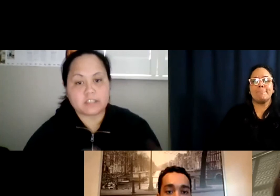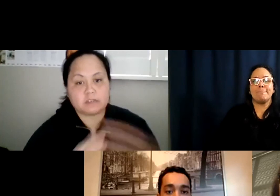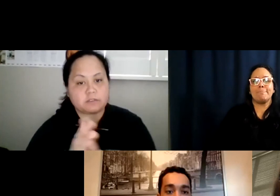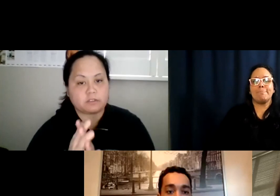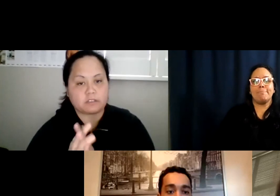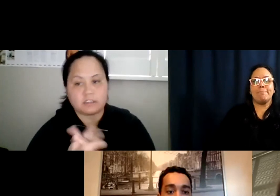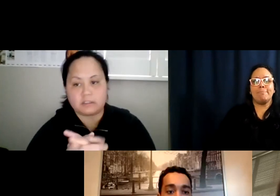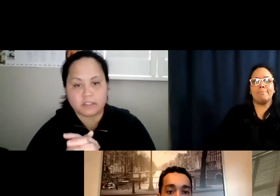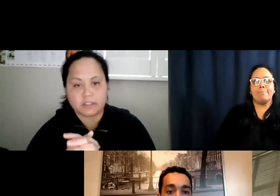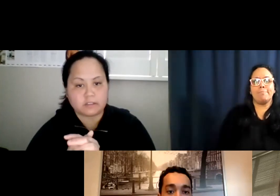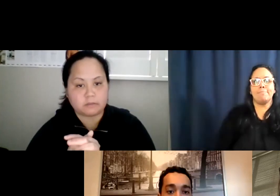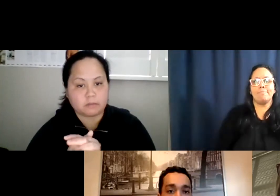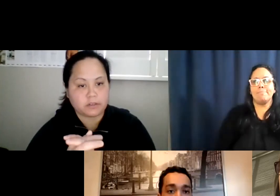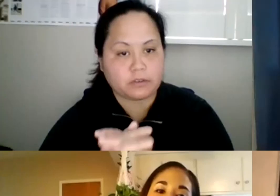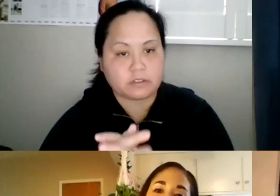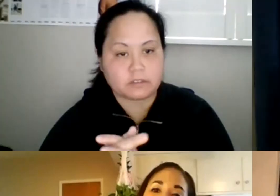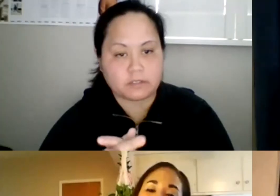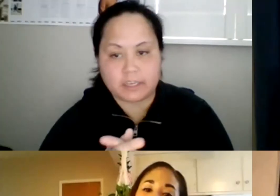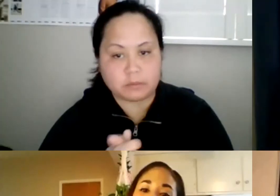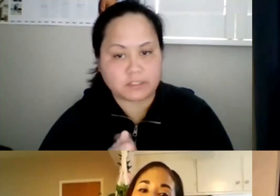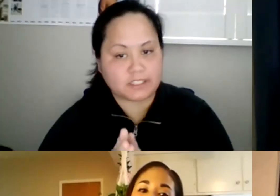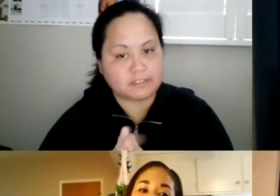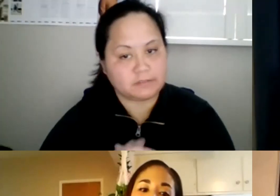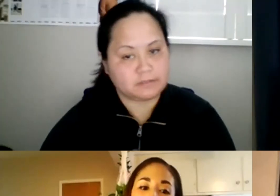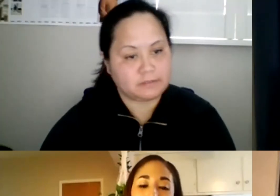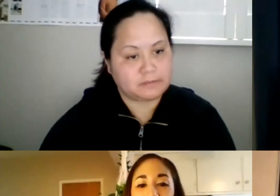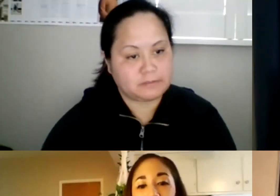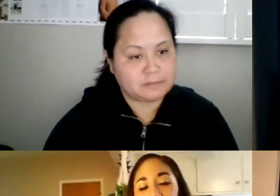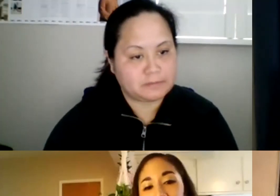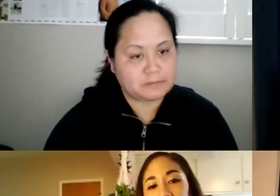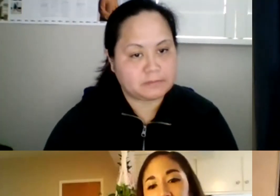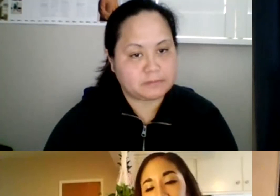Any comments for Kira, Mari, or what April said?